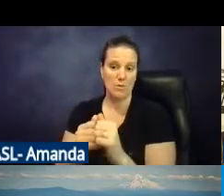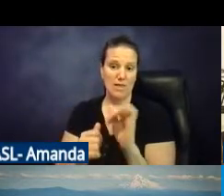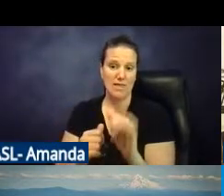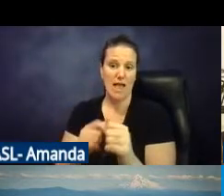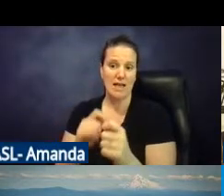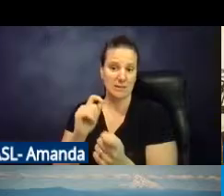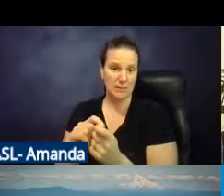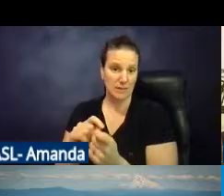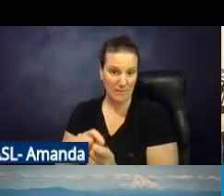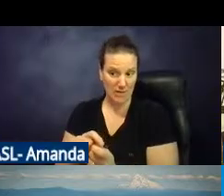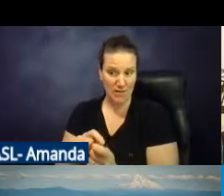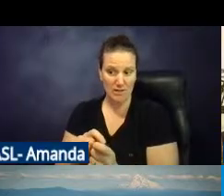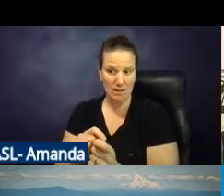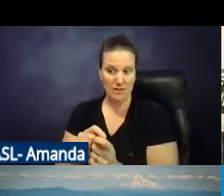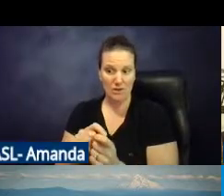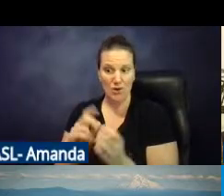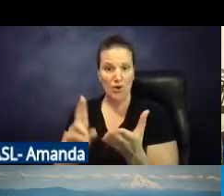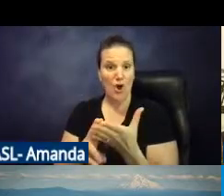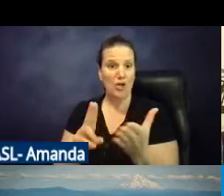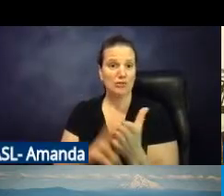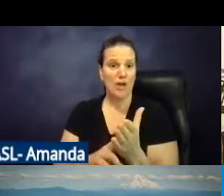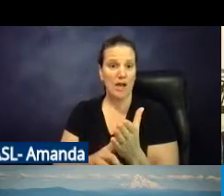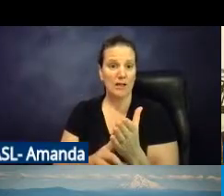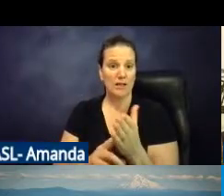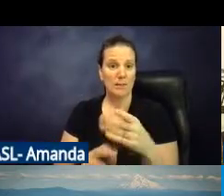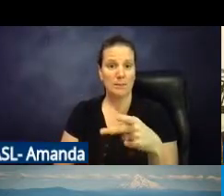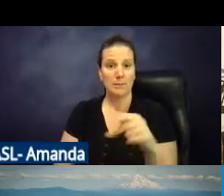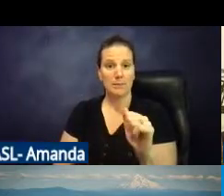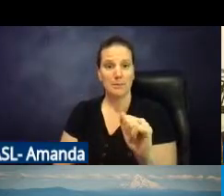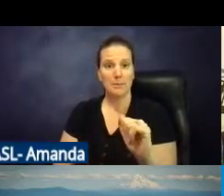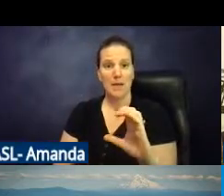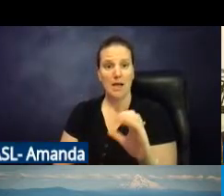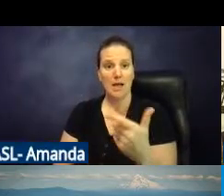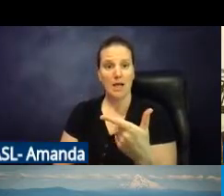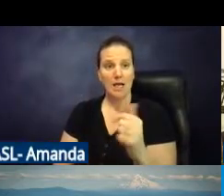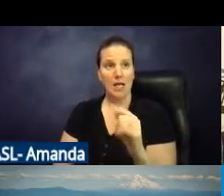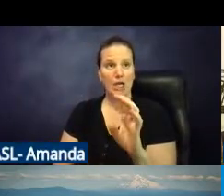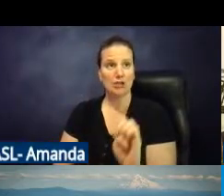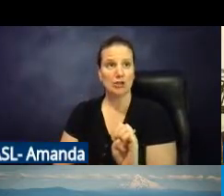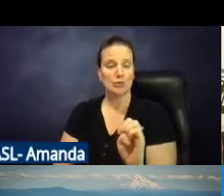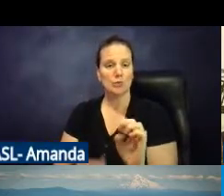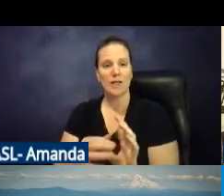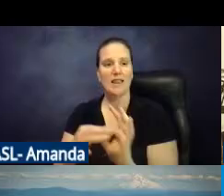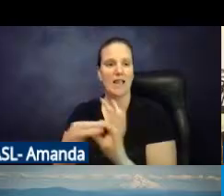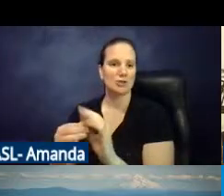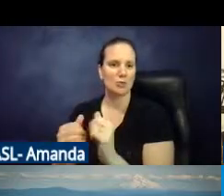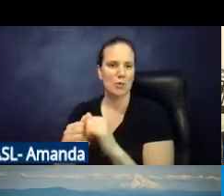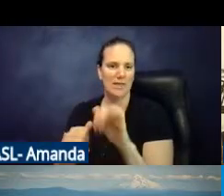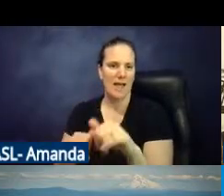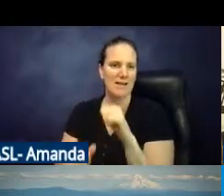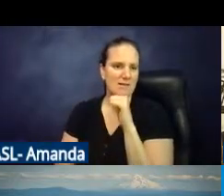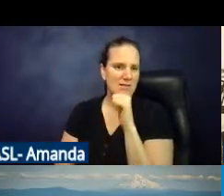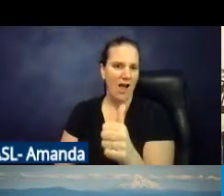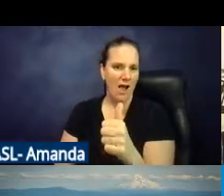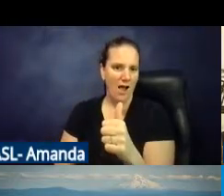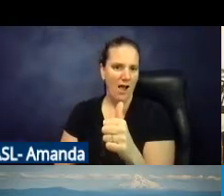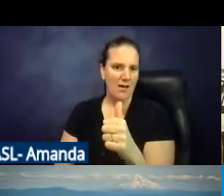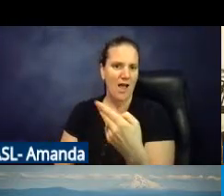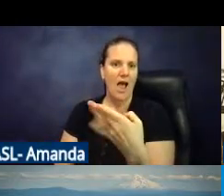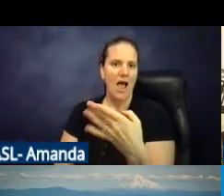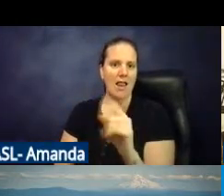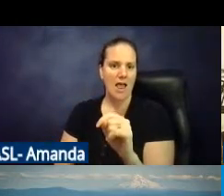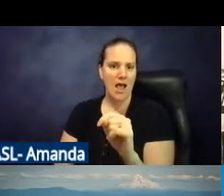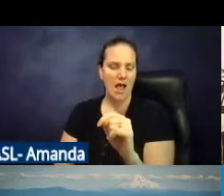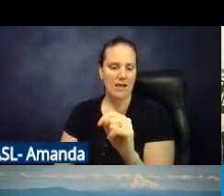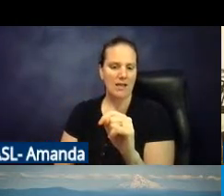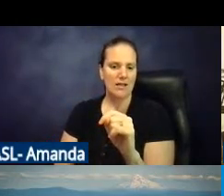specific contract packages? And then in relation to that, for the non-highlighted rows that